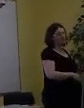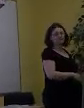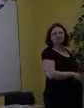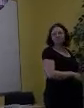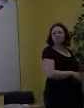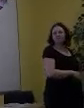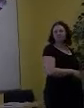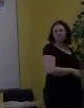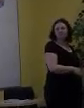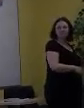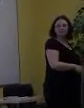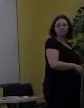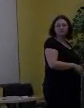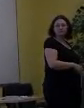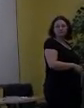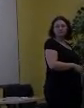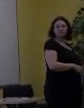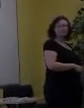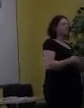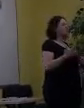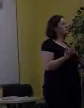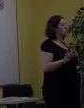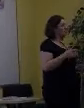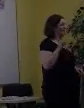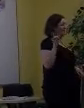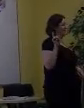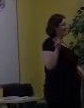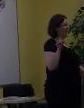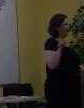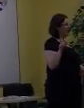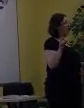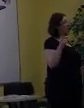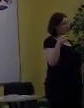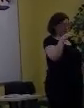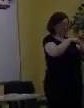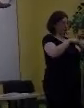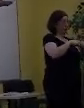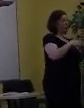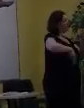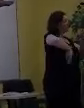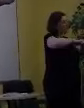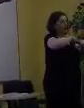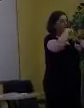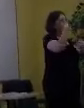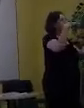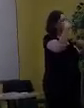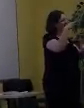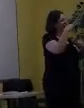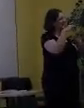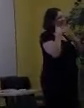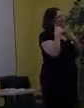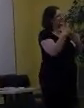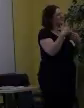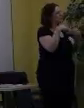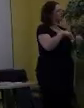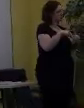And then after this, he's now a fully qualified assistance dog. And he has been for eight years now. But he gets